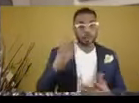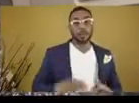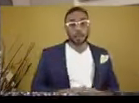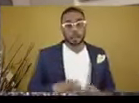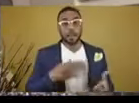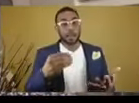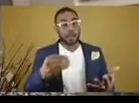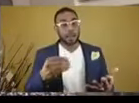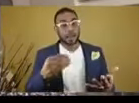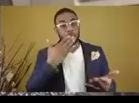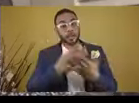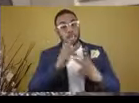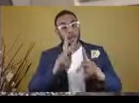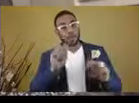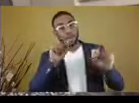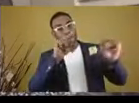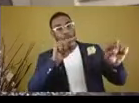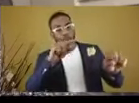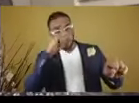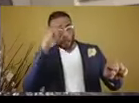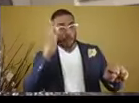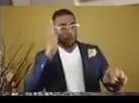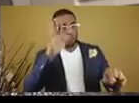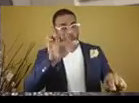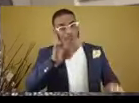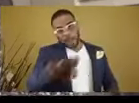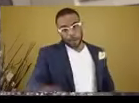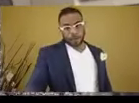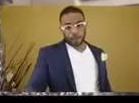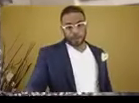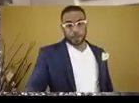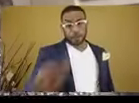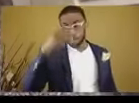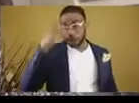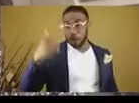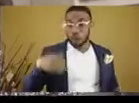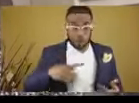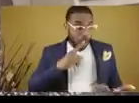and the good people at Black Futures Lab, because